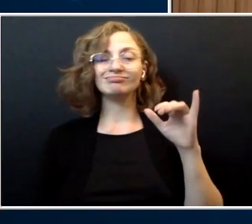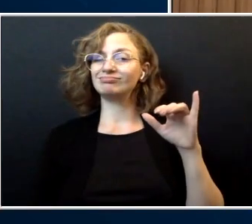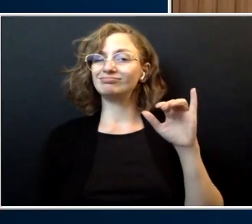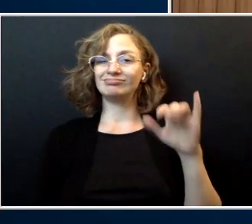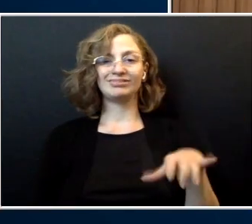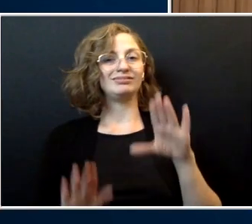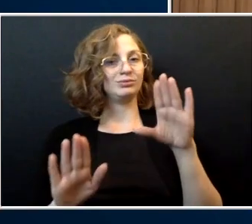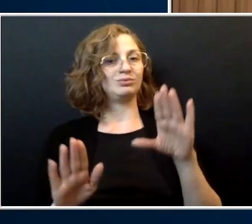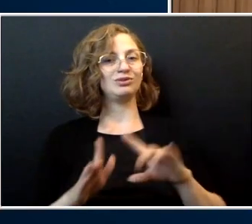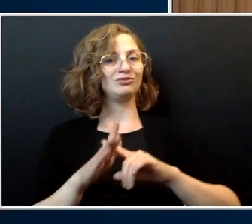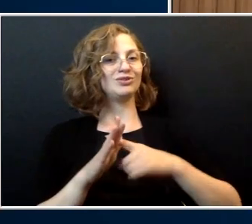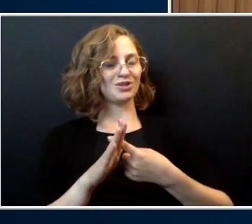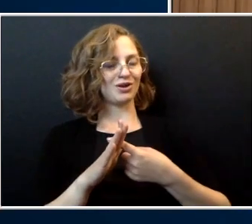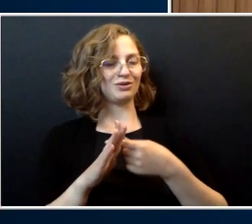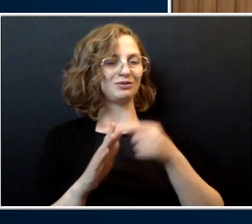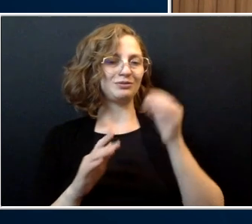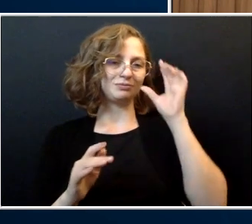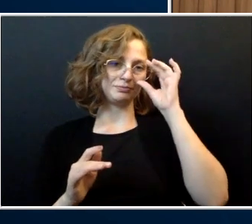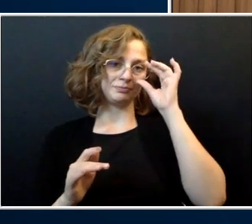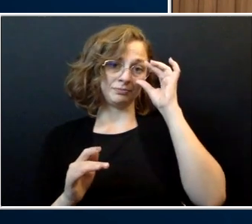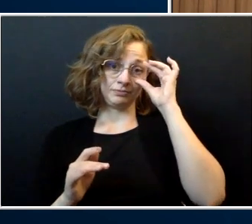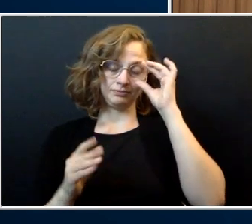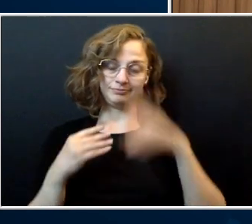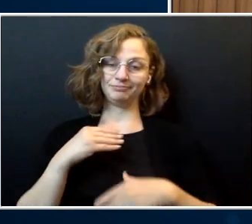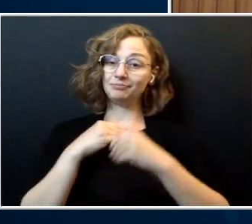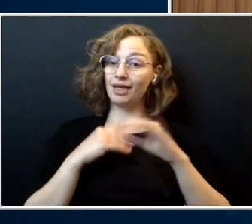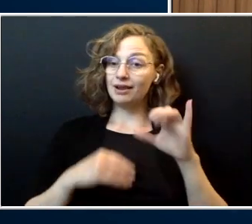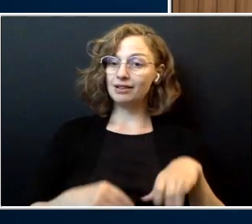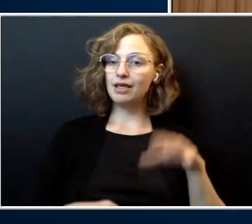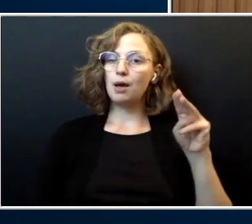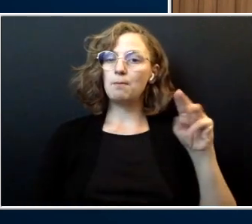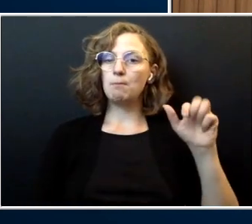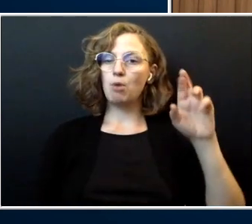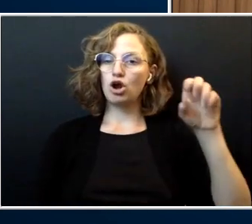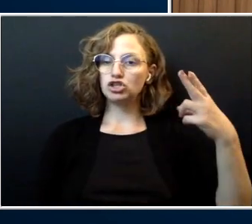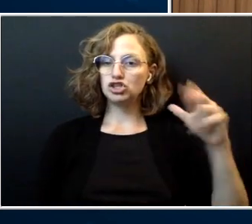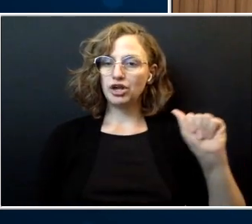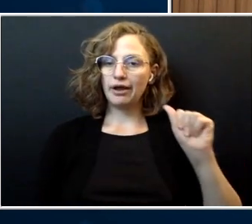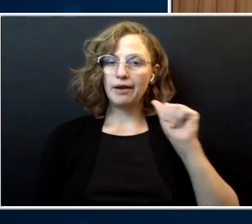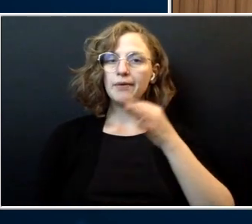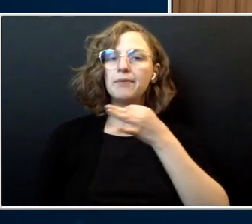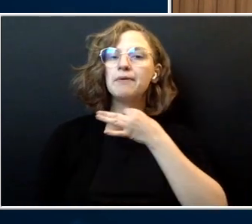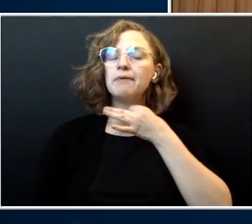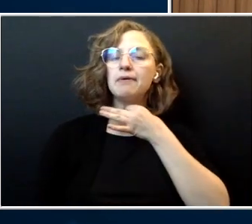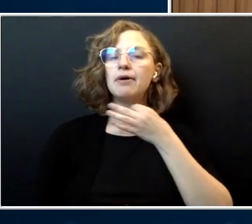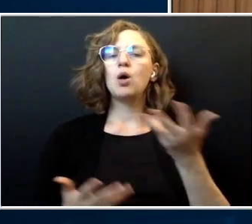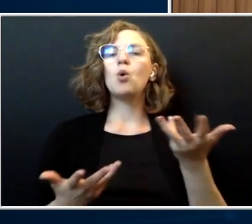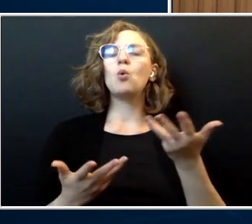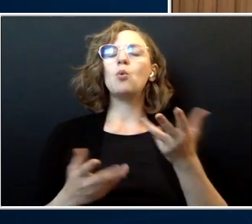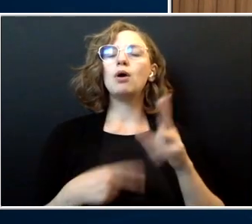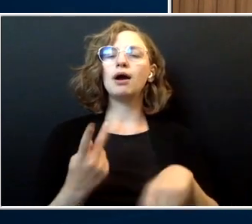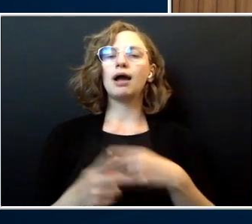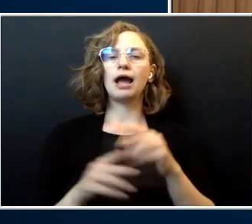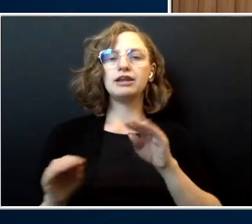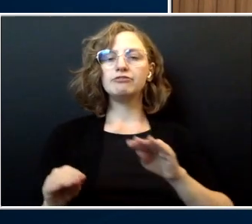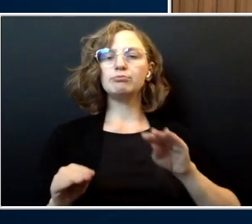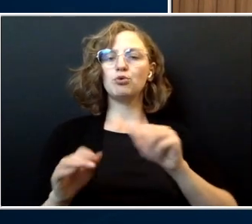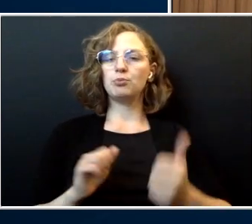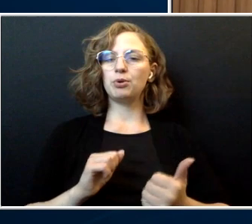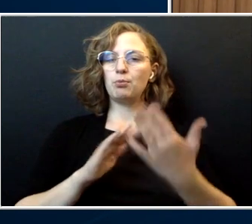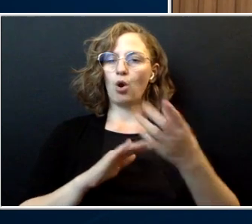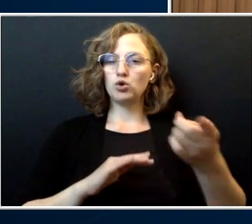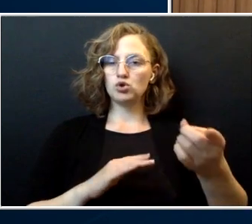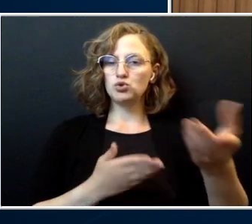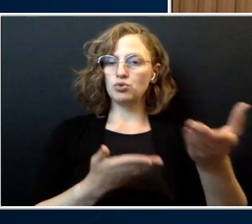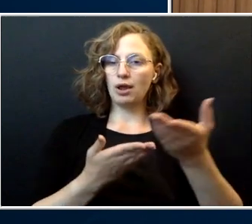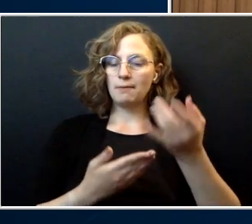And to follow up on that, Marcia wants to know, this is interesting, what kind of movement approach do you recommend if you're someone with neuropathy